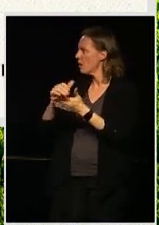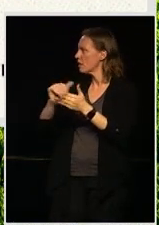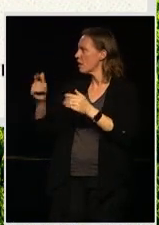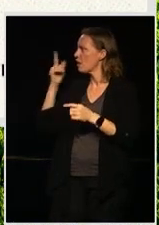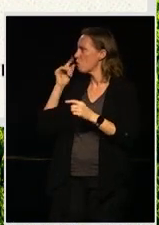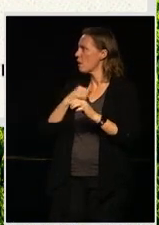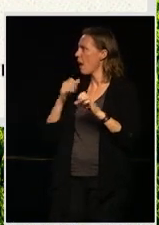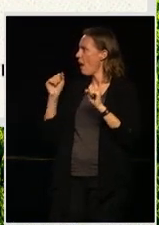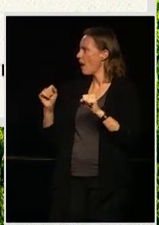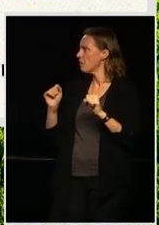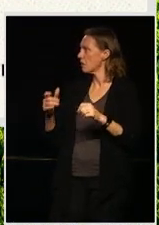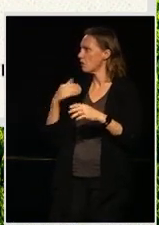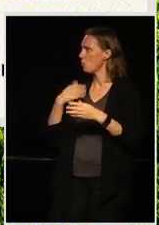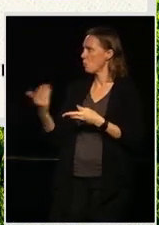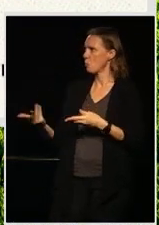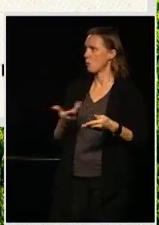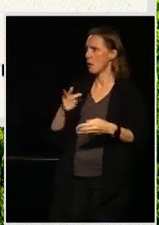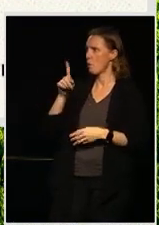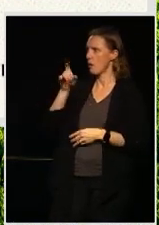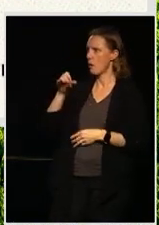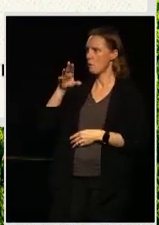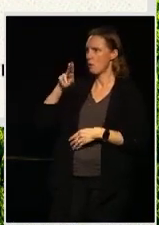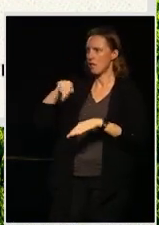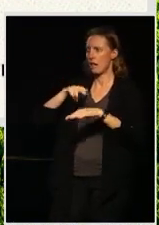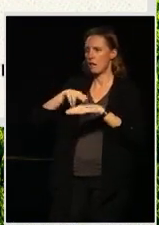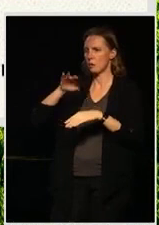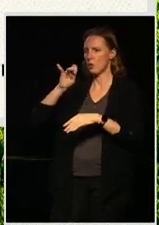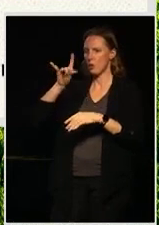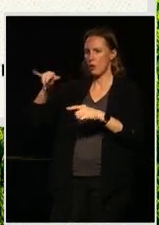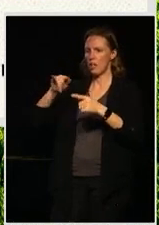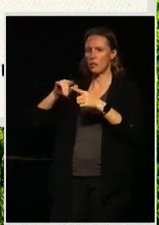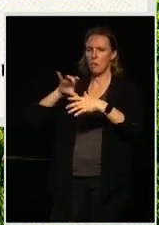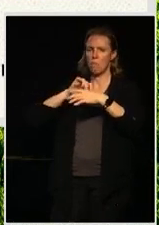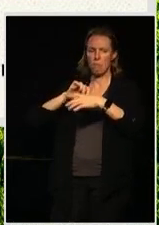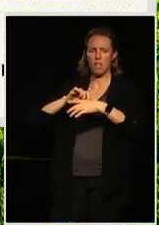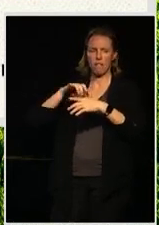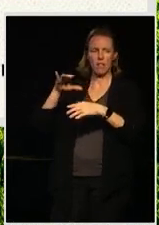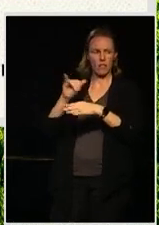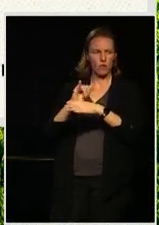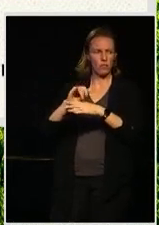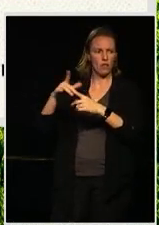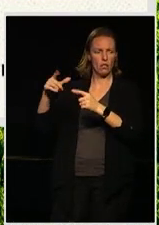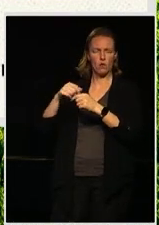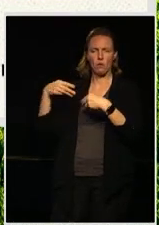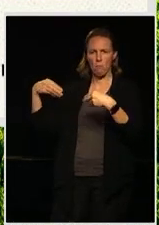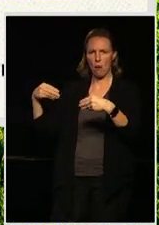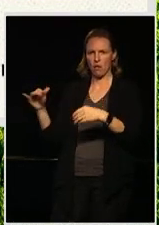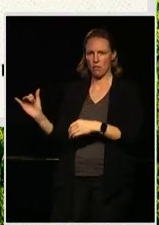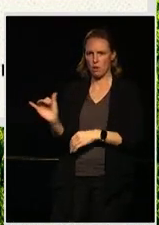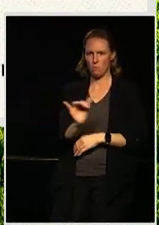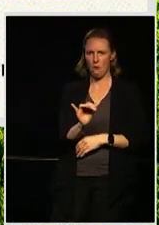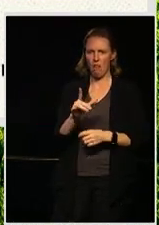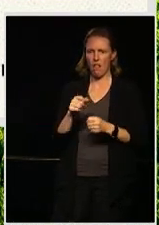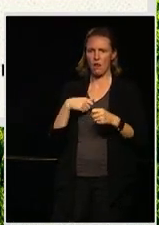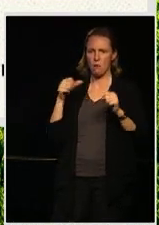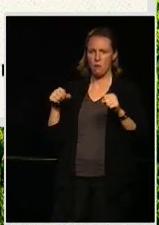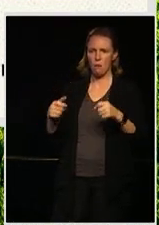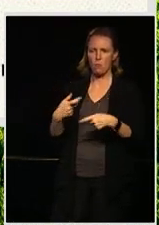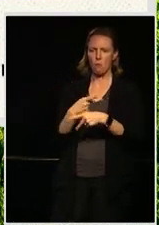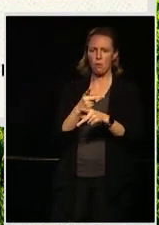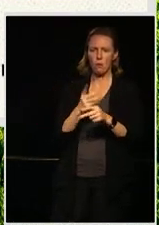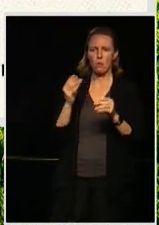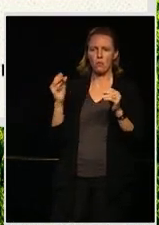the beef, aquaculture, and poultry market because we already developed product for these market as well. We also been able to